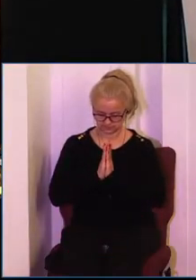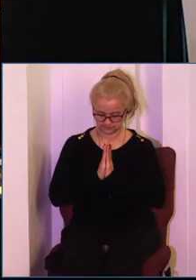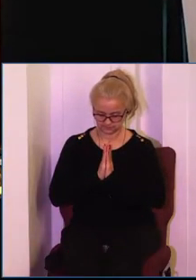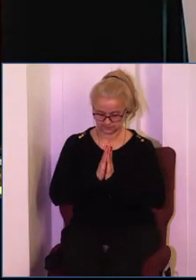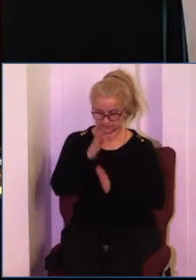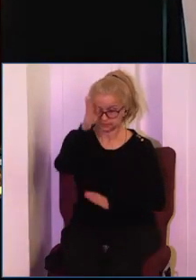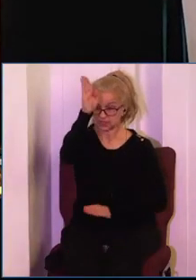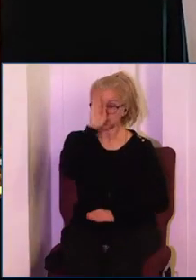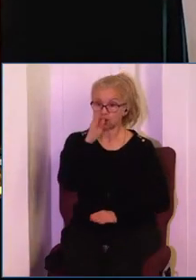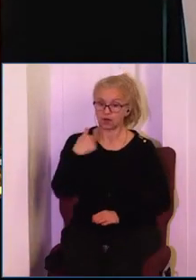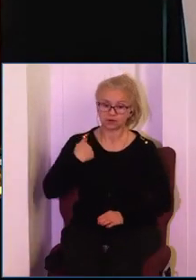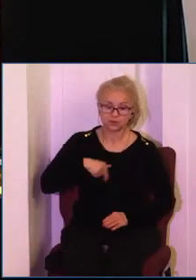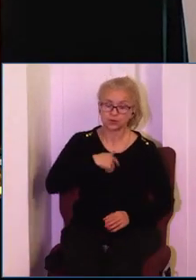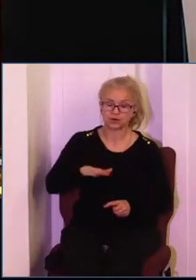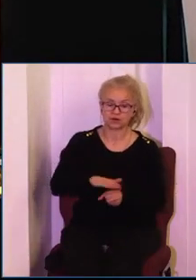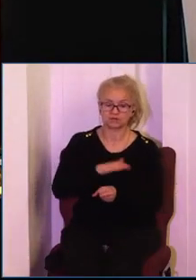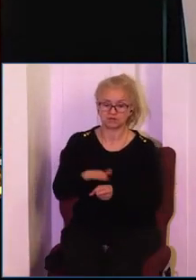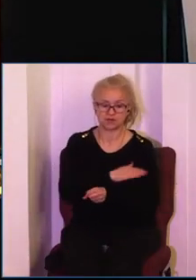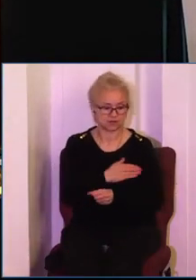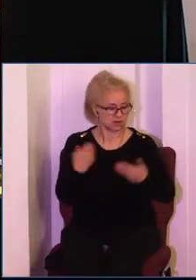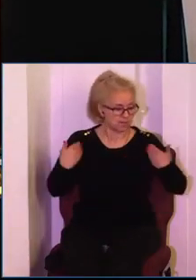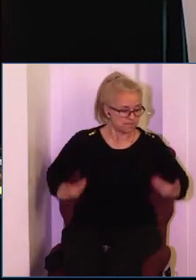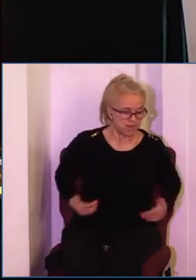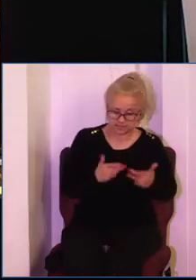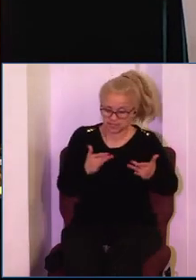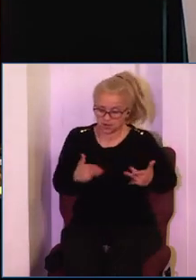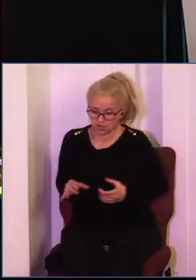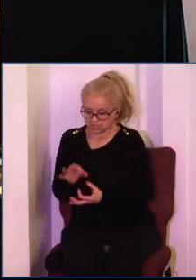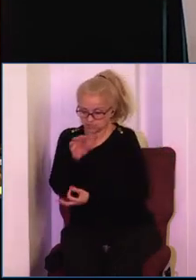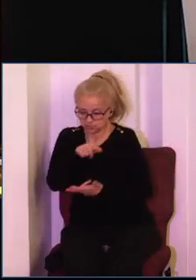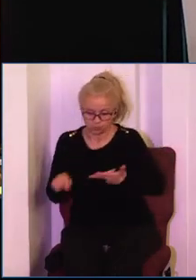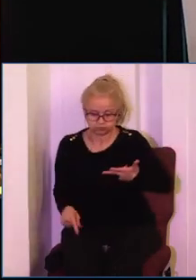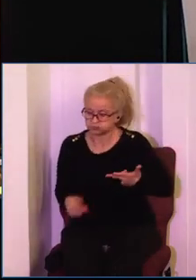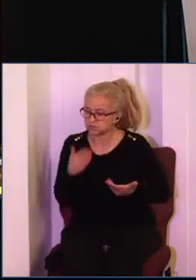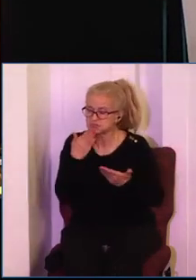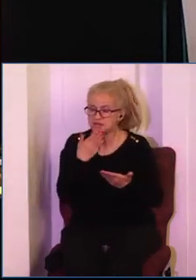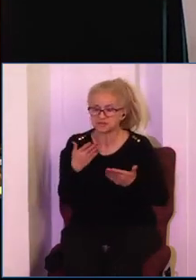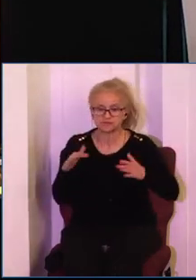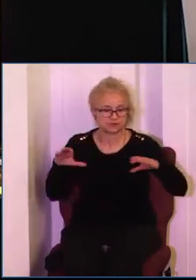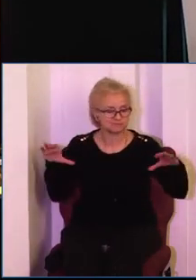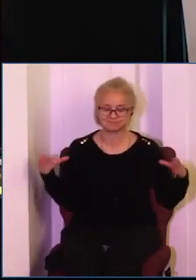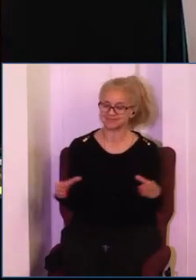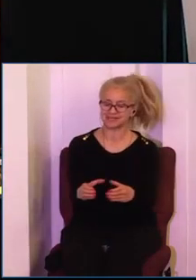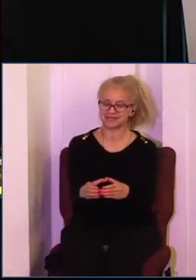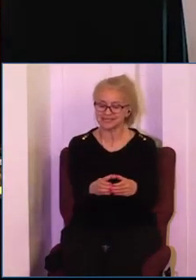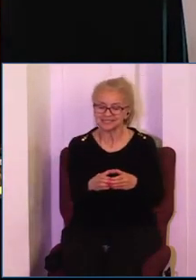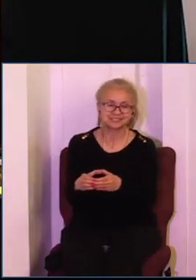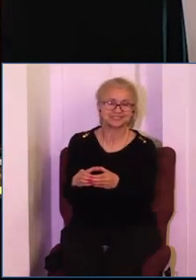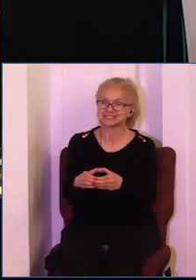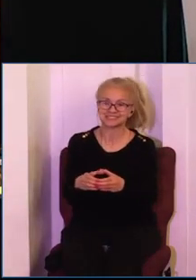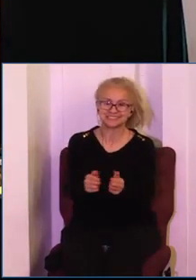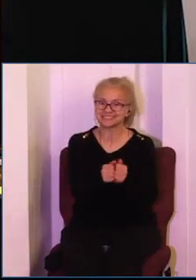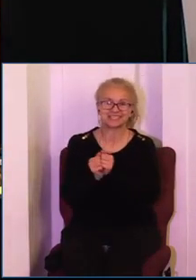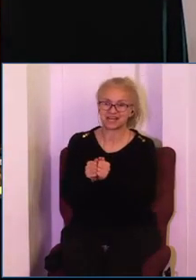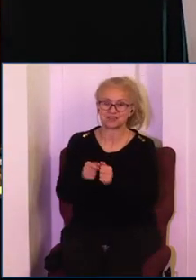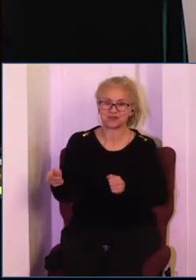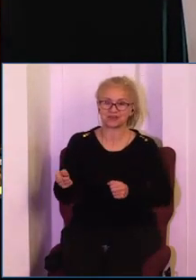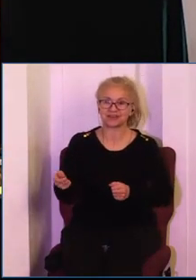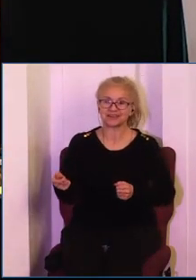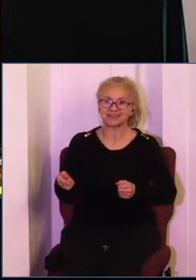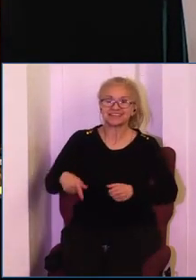God, we are filled in body, heart, and soul. Thank you for bringing us together around this table made of